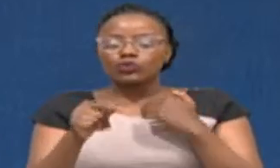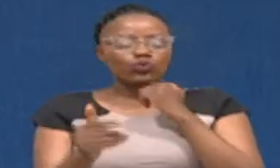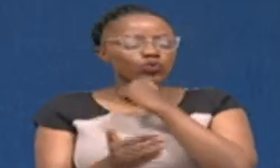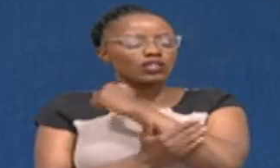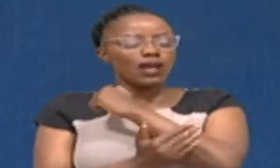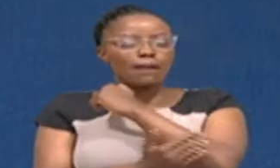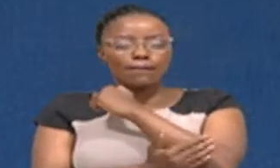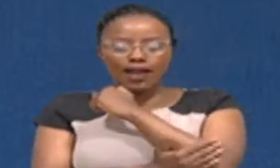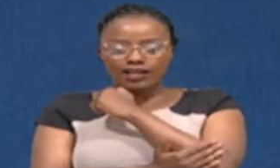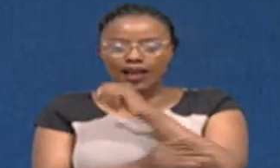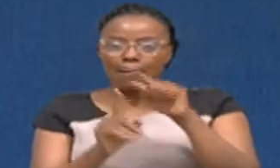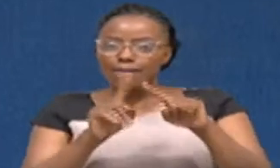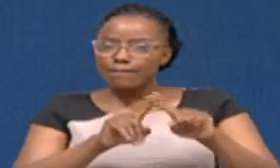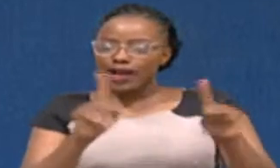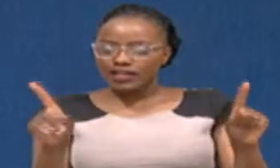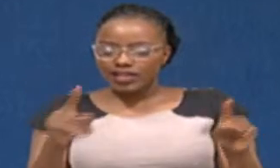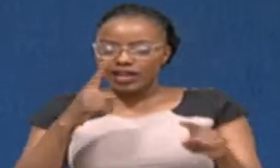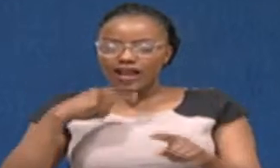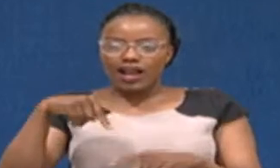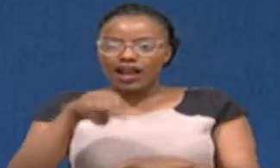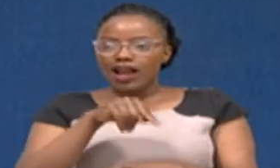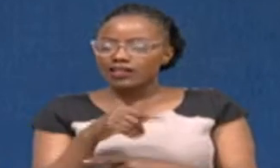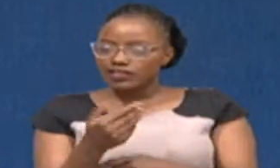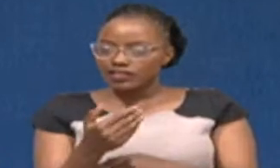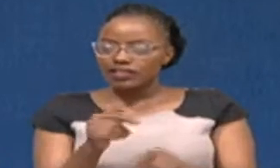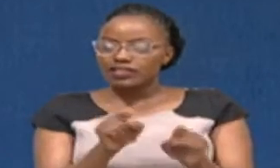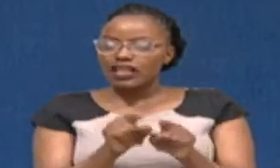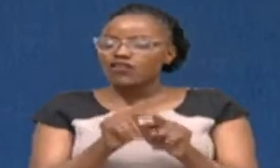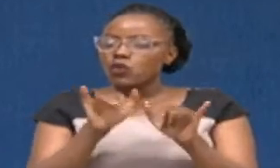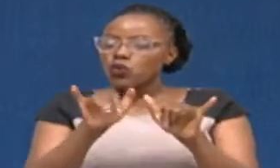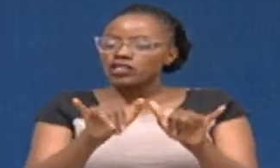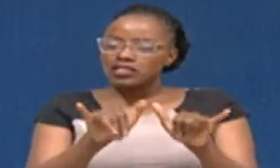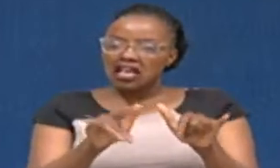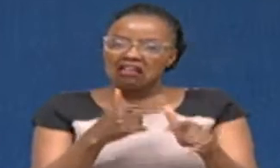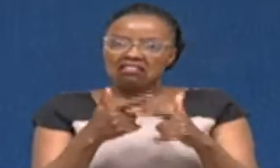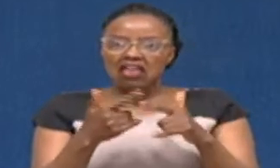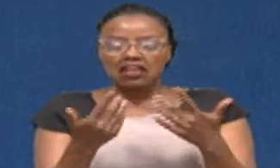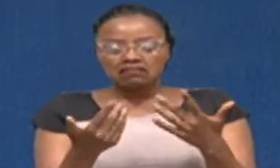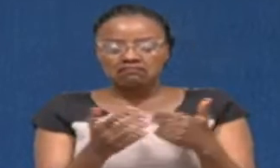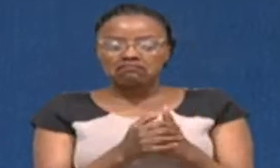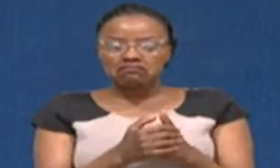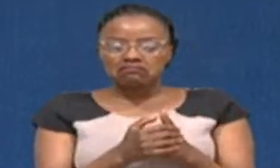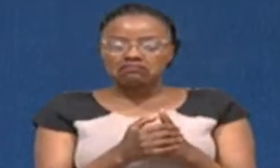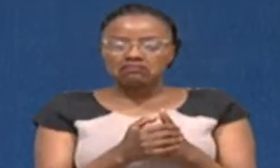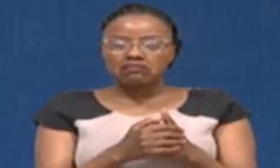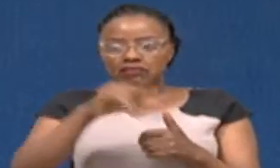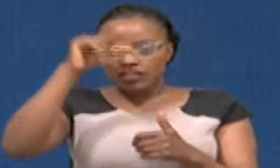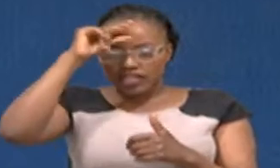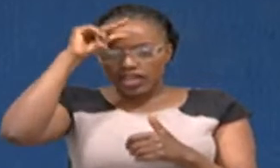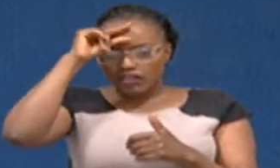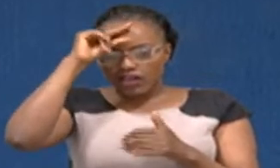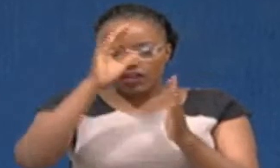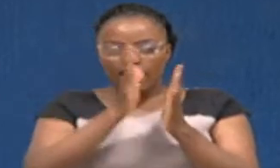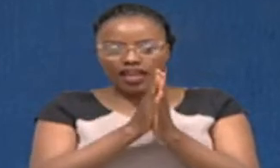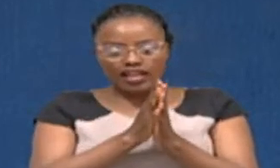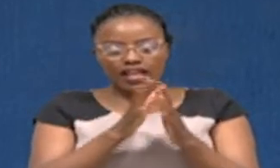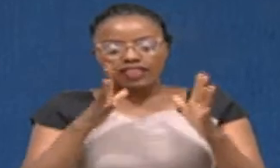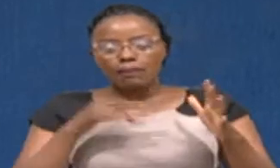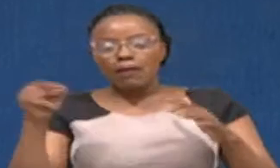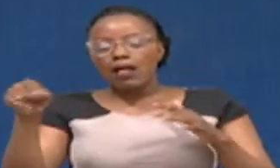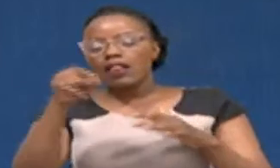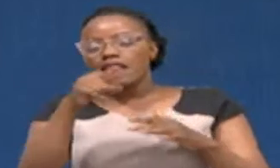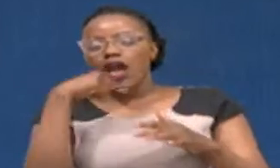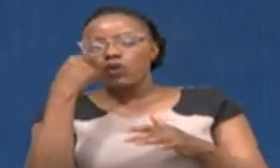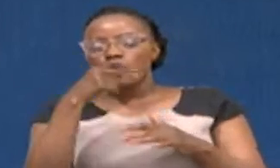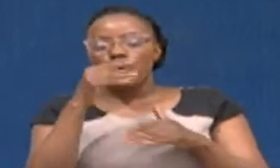terrible. However, we managed to stay on, and then the government and the well-wishers and